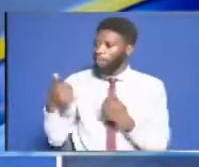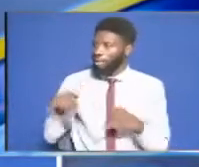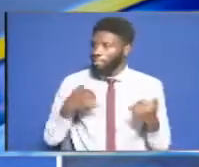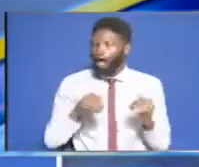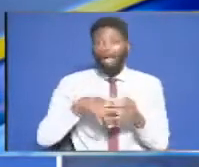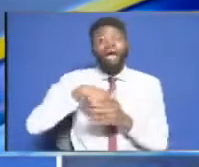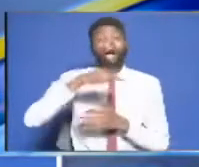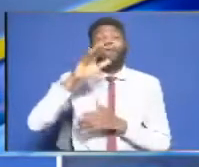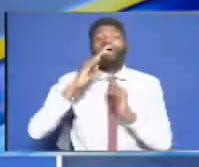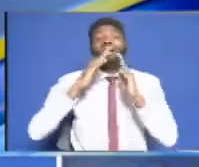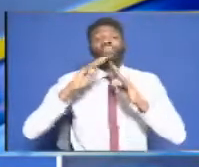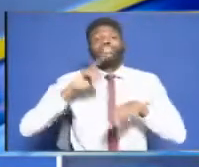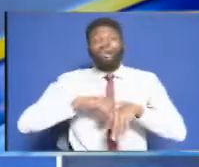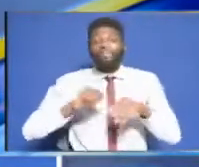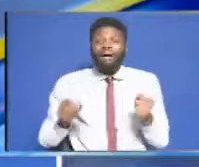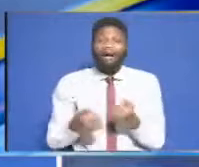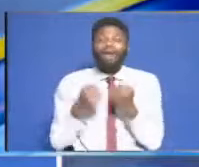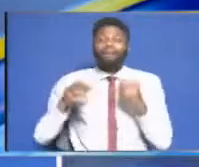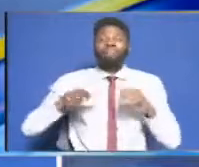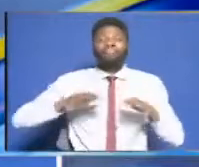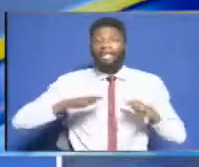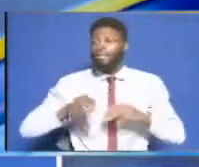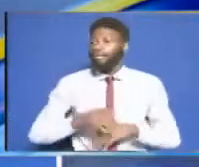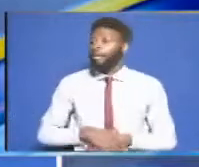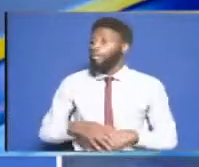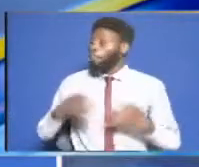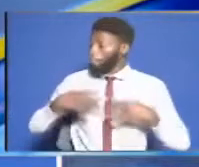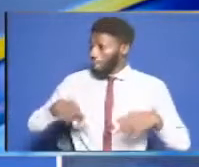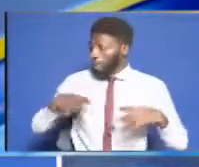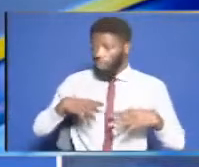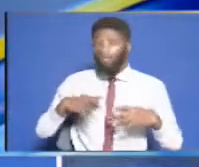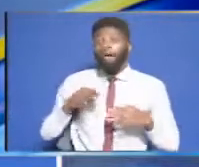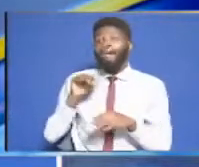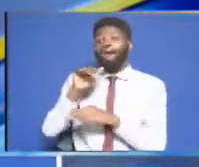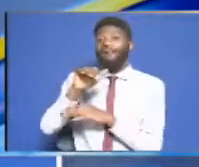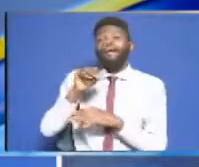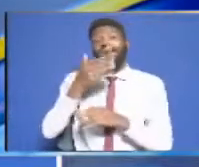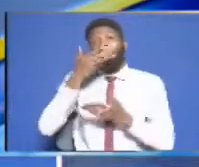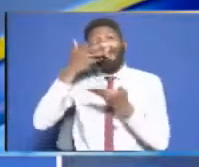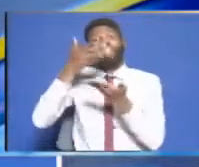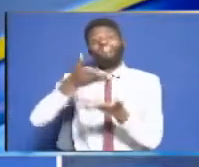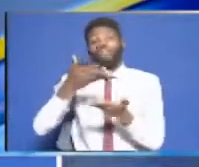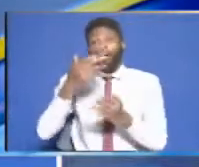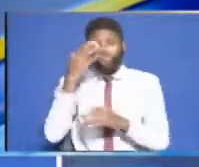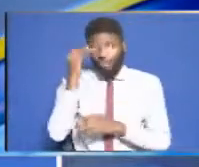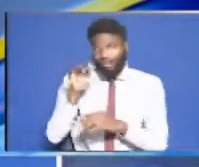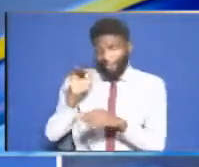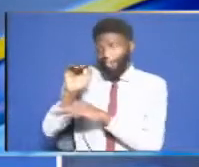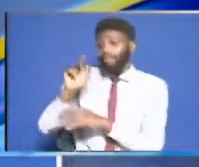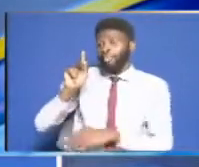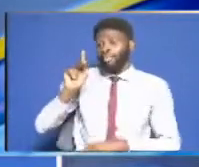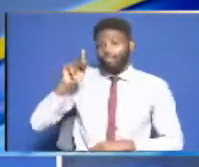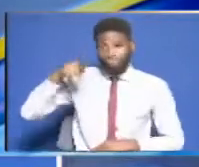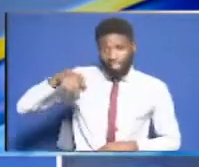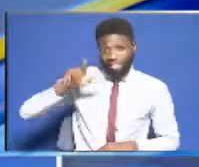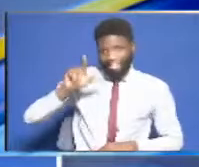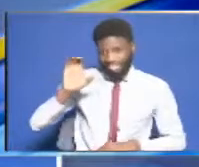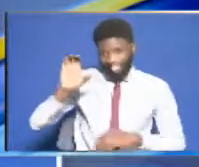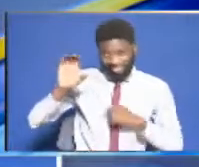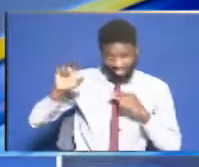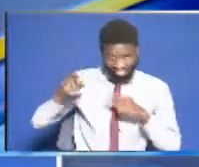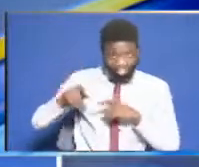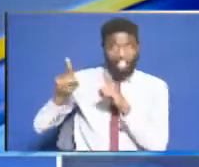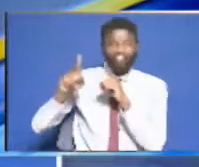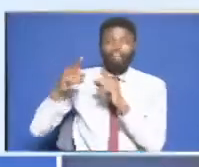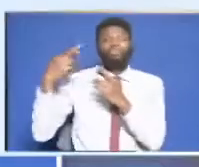when the tragedy occurred. Residents have demanded answers, even as they accuse the Kenya Power and Lighting Company of